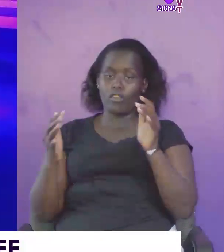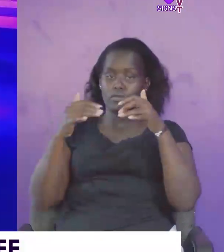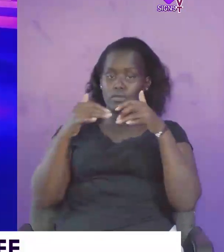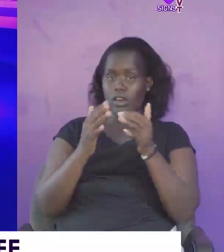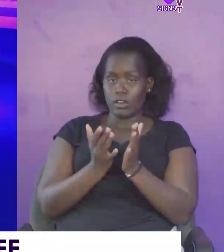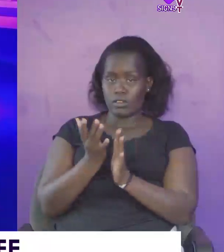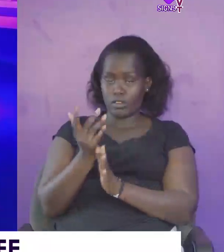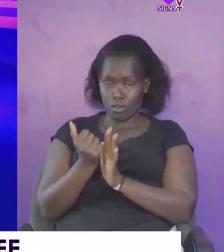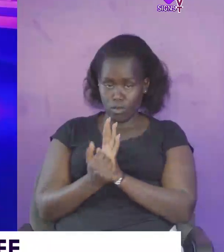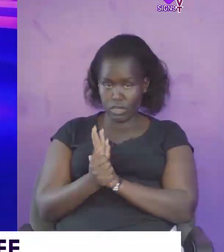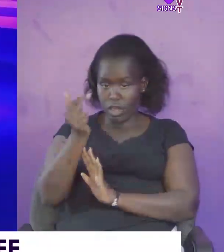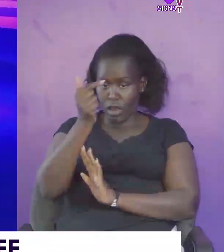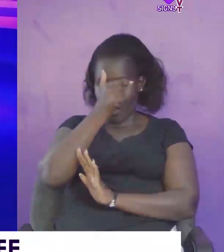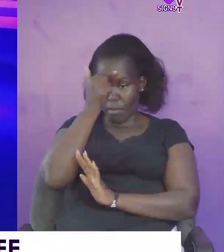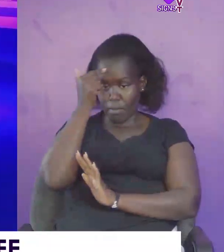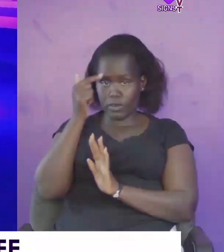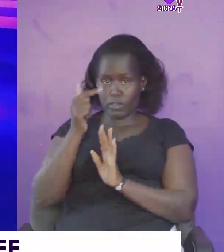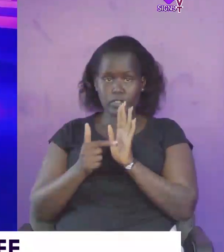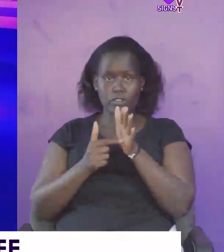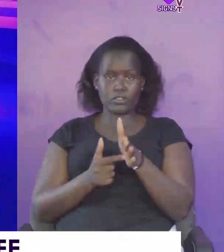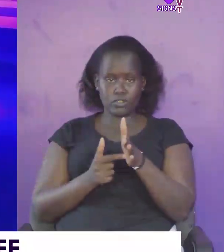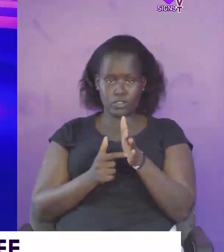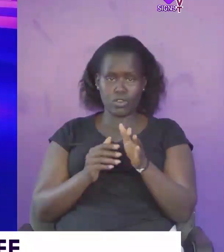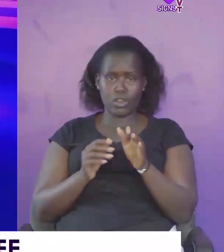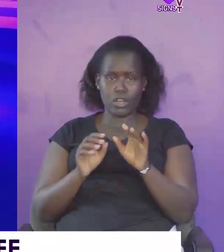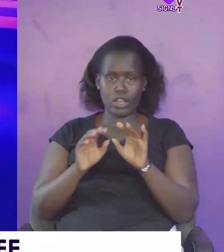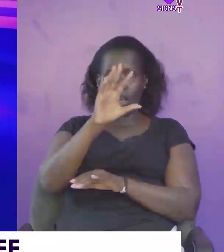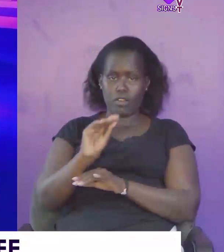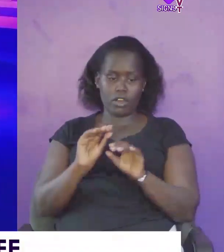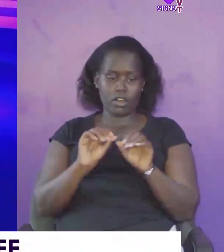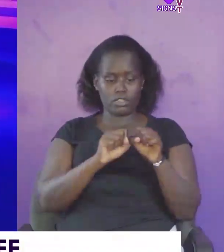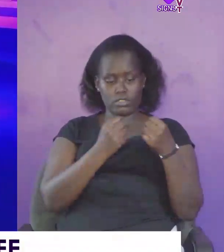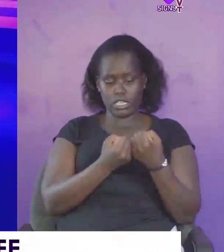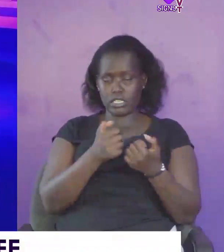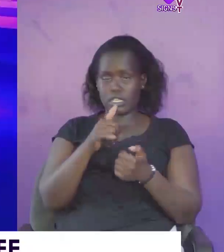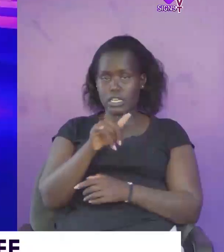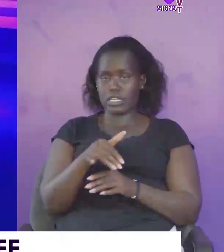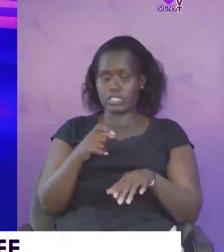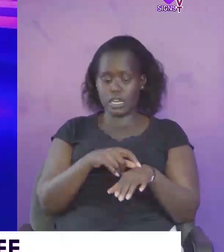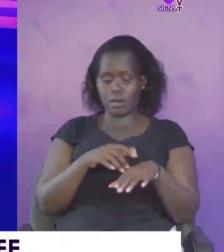through because it is intricate in the Yeah. African society that that when people